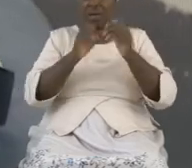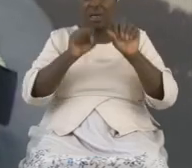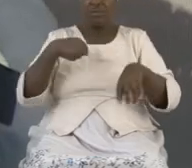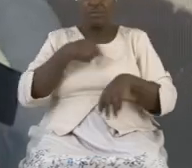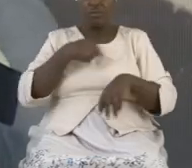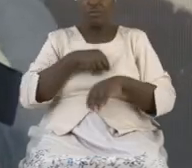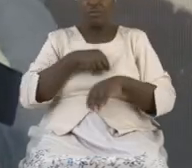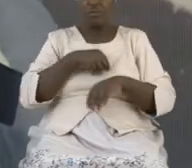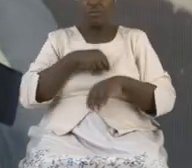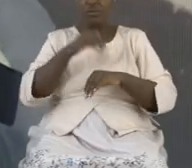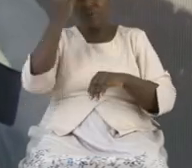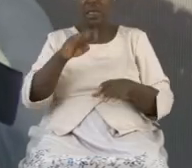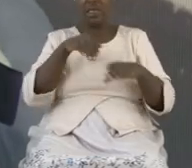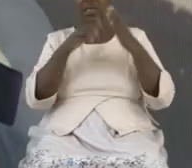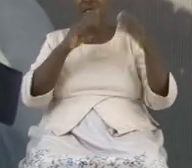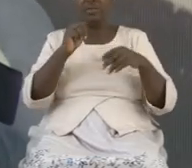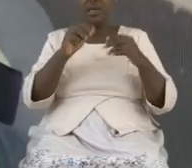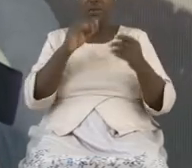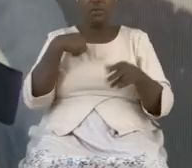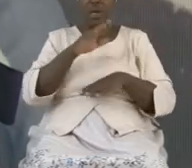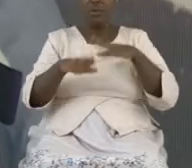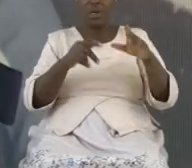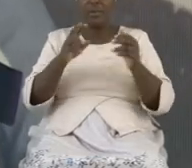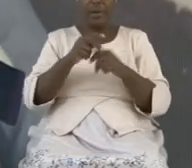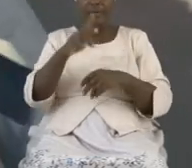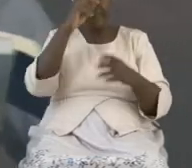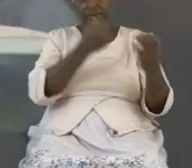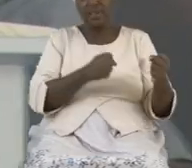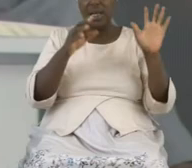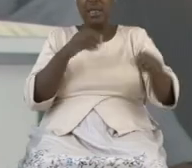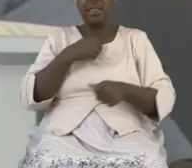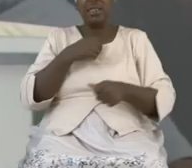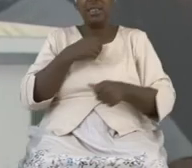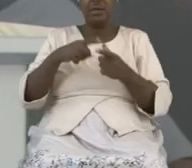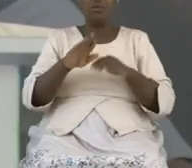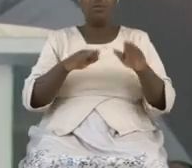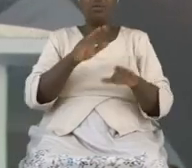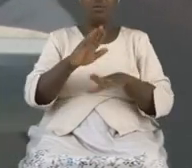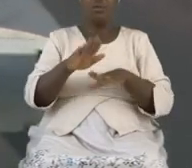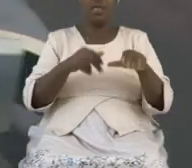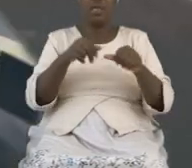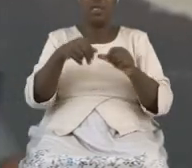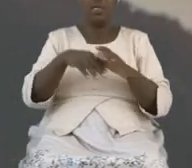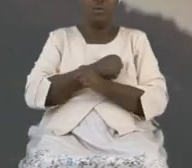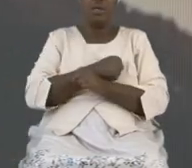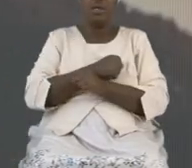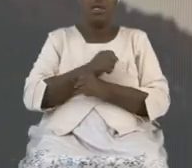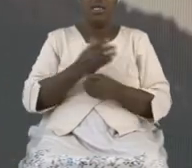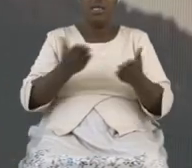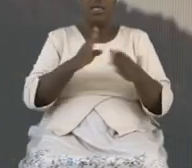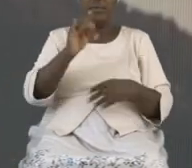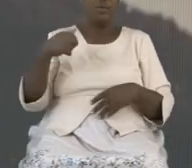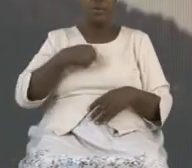by faith. We are walking in love. Hereby we know that we are in